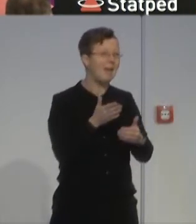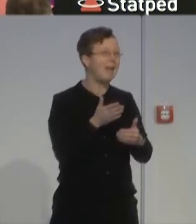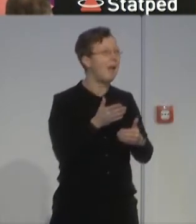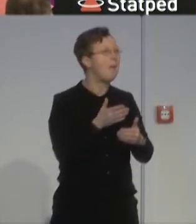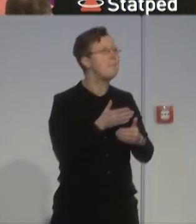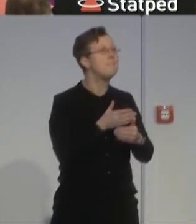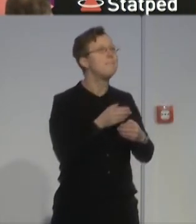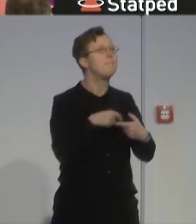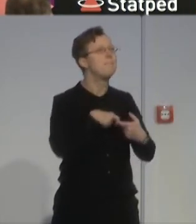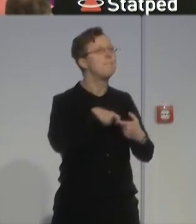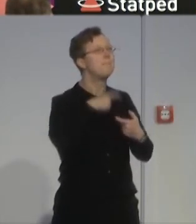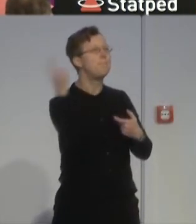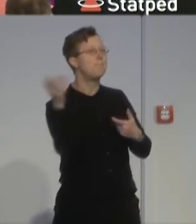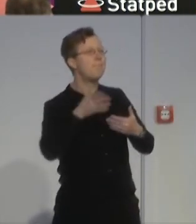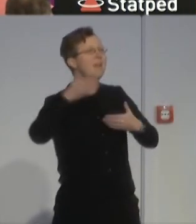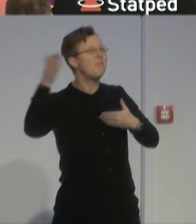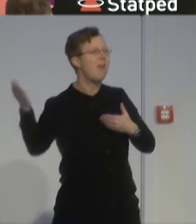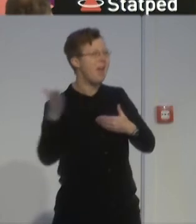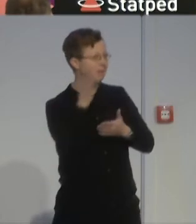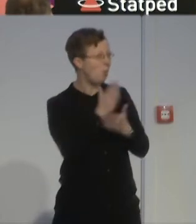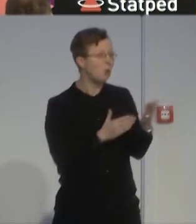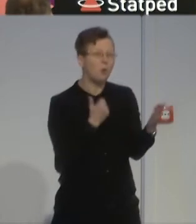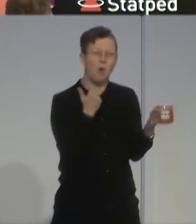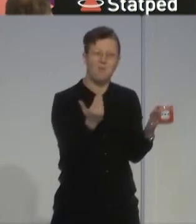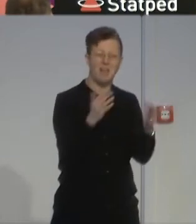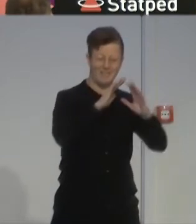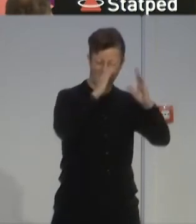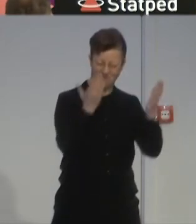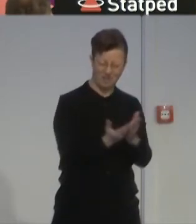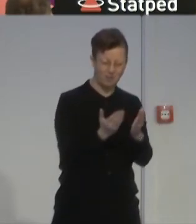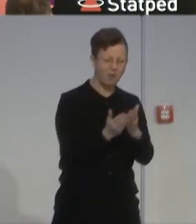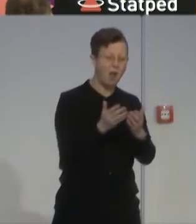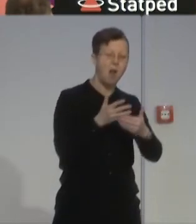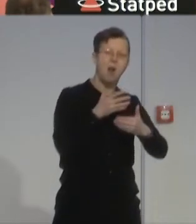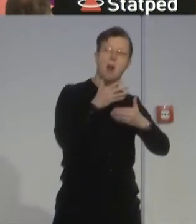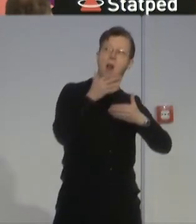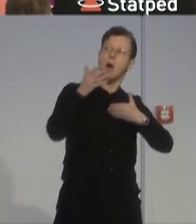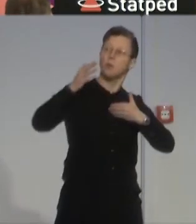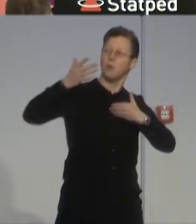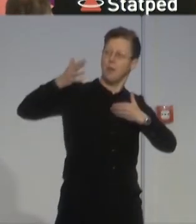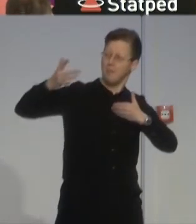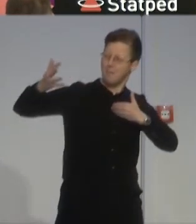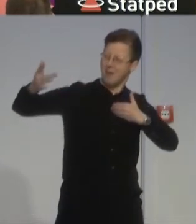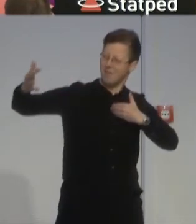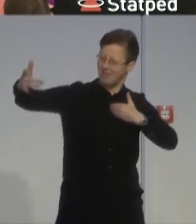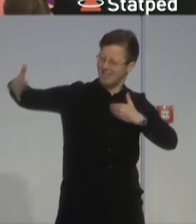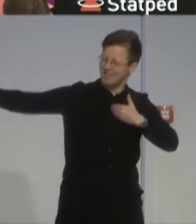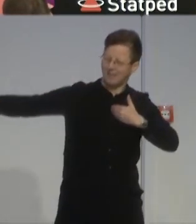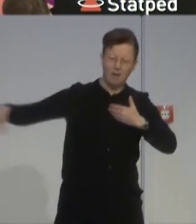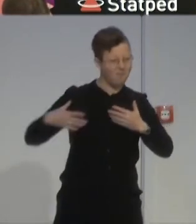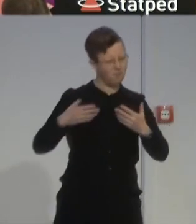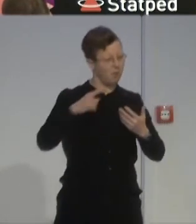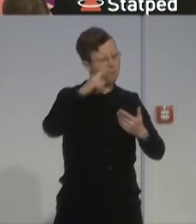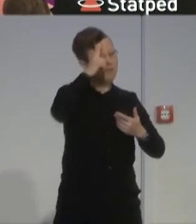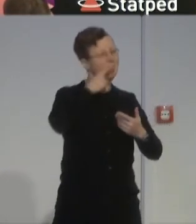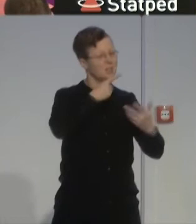in the world, a very special circumstance, far out in the periphery of human ecology.